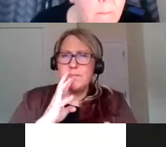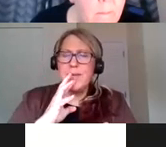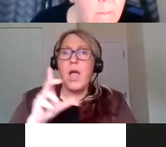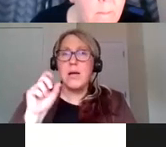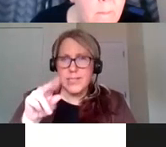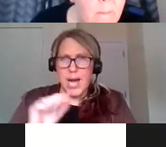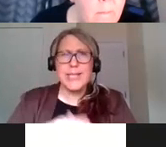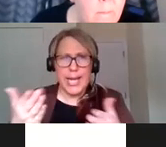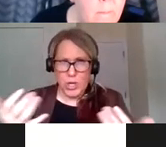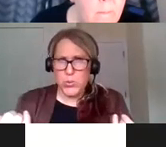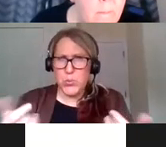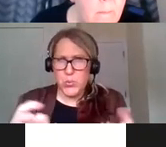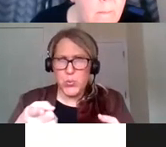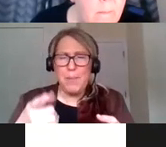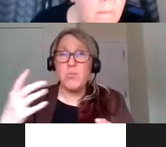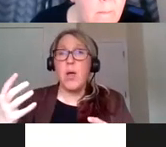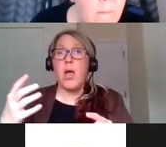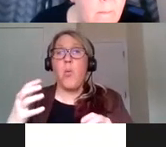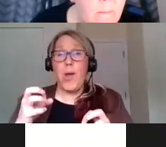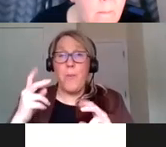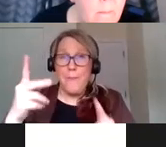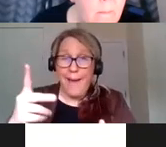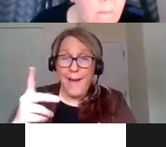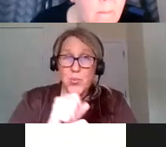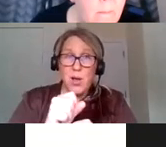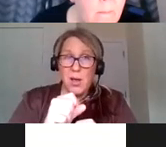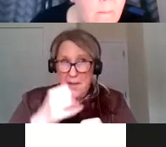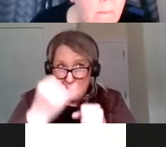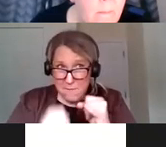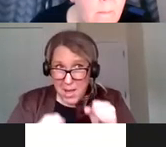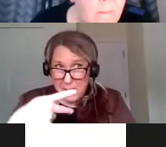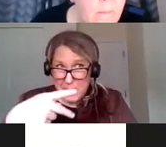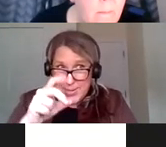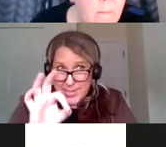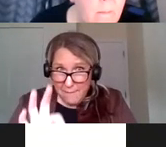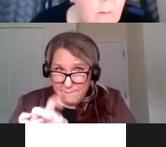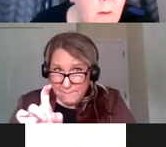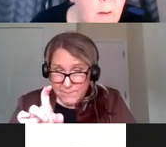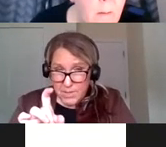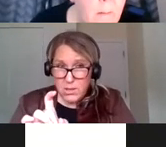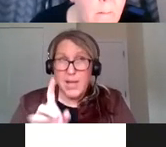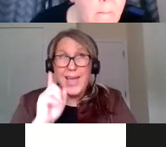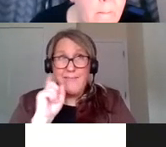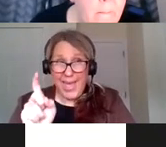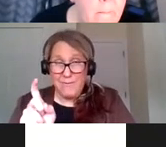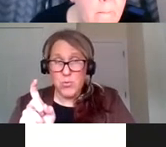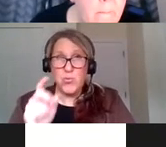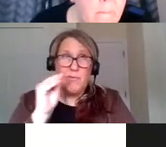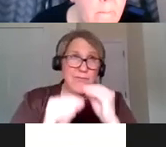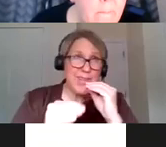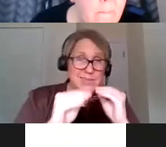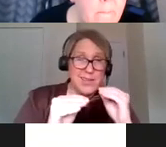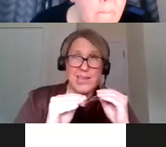here as well, because, you know, when we go back and I say, is it a final PDF? And then if I have to, you know, fix it